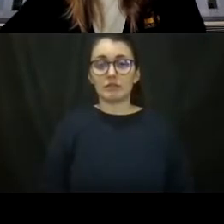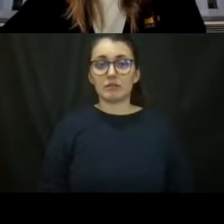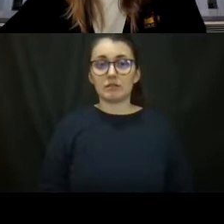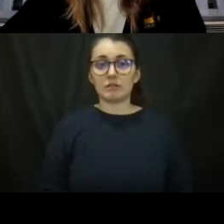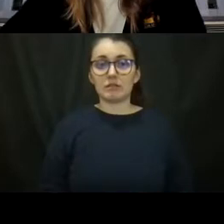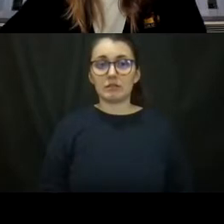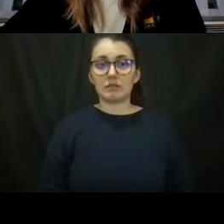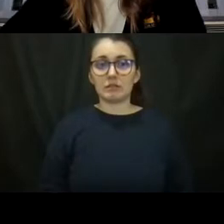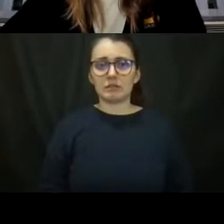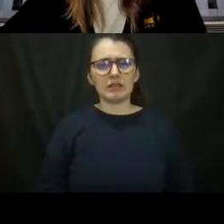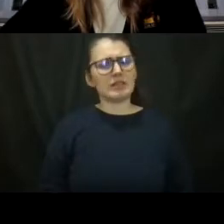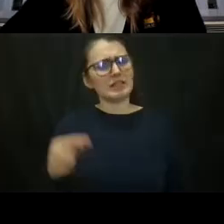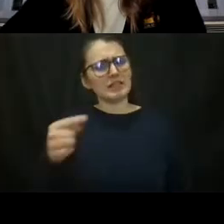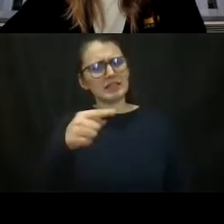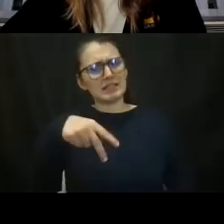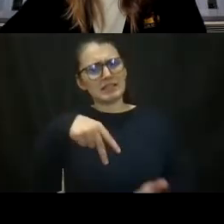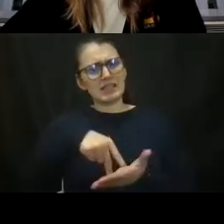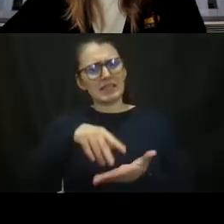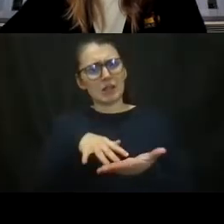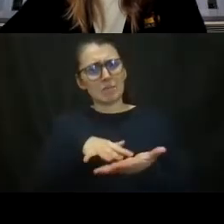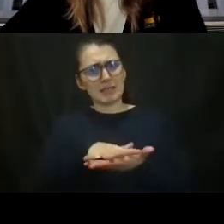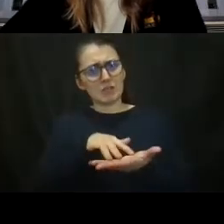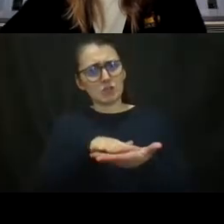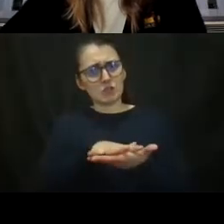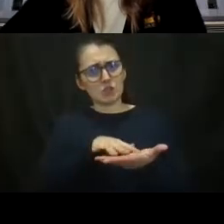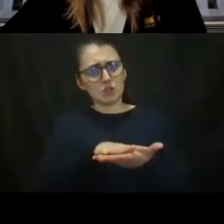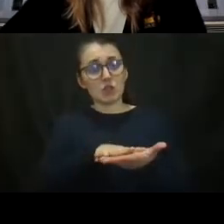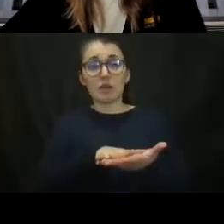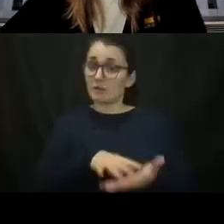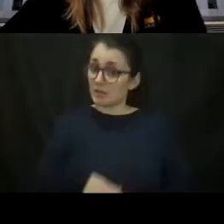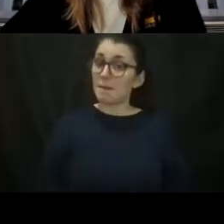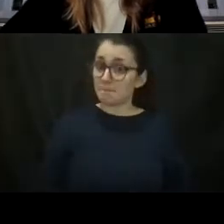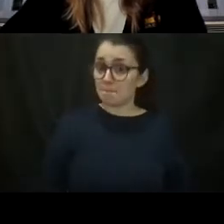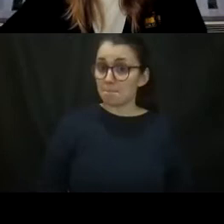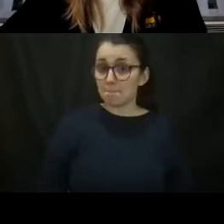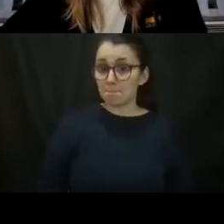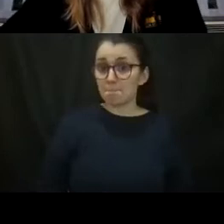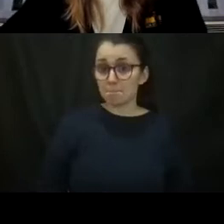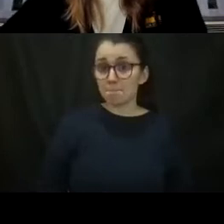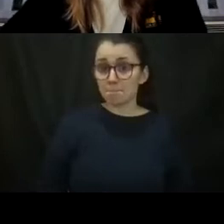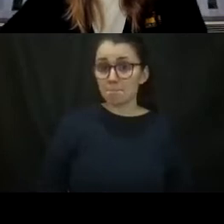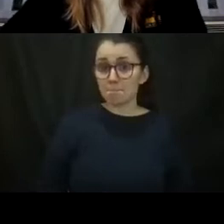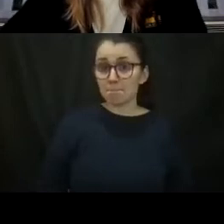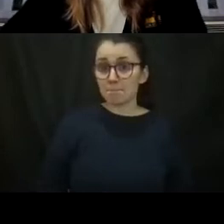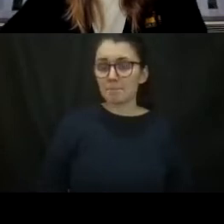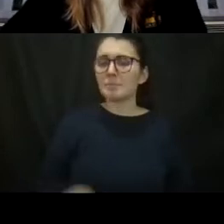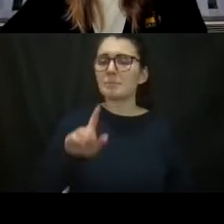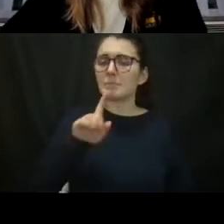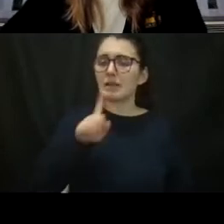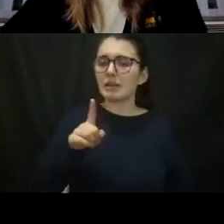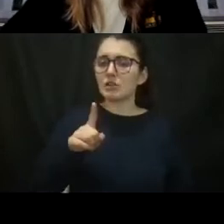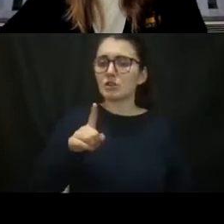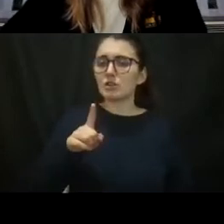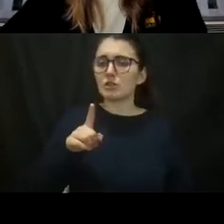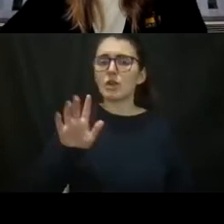Is he standing at a beach? He is. That's great, Alex. Actually, before I let you go, what is